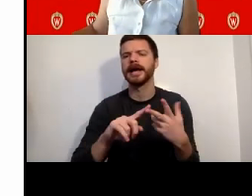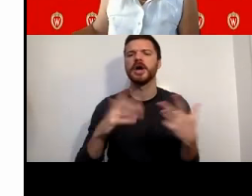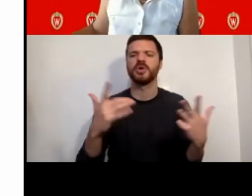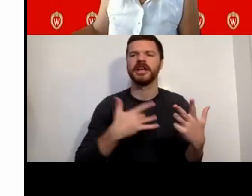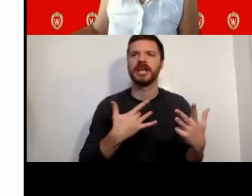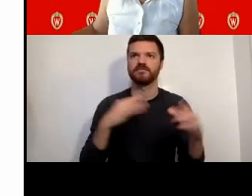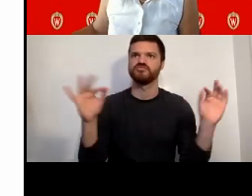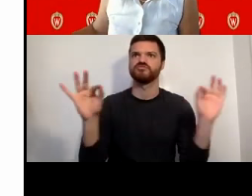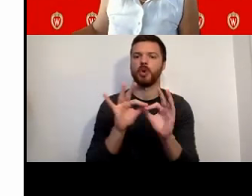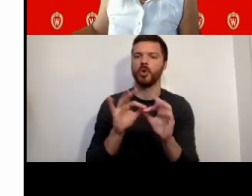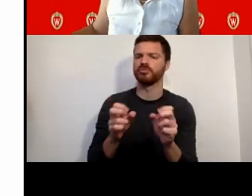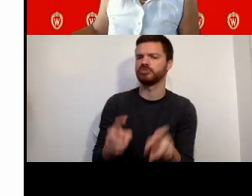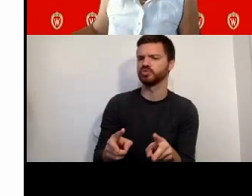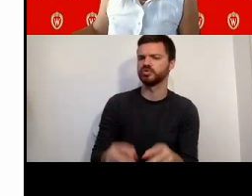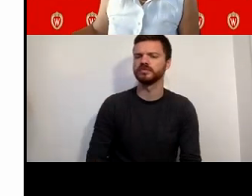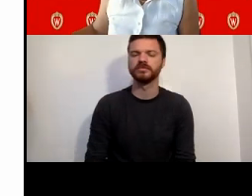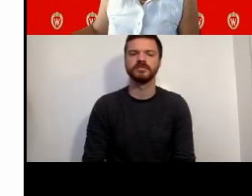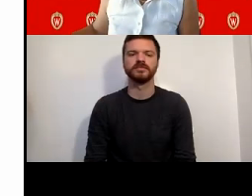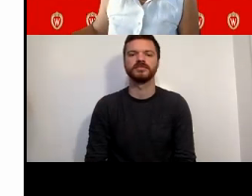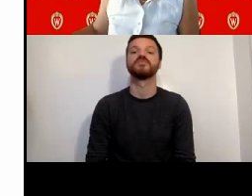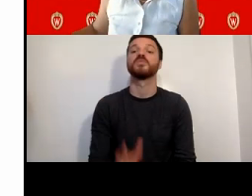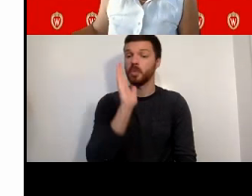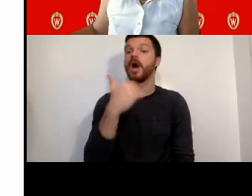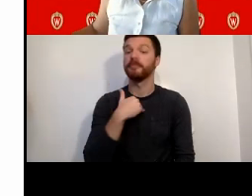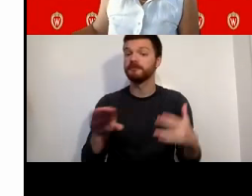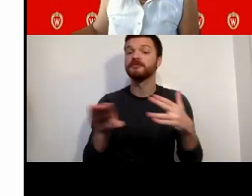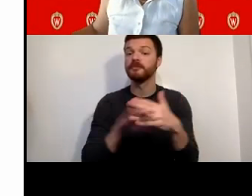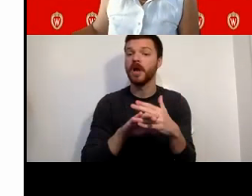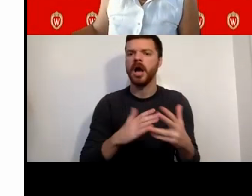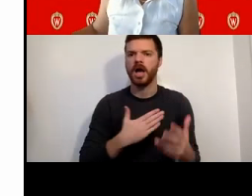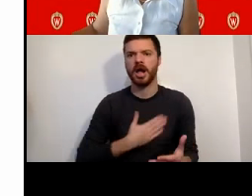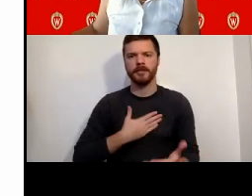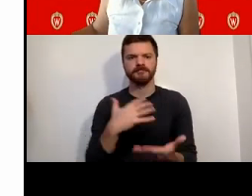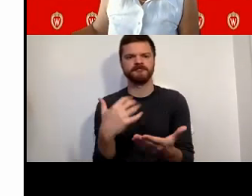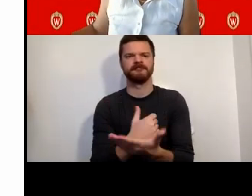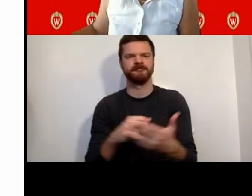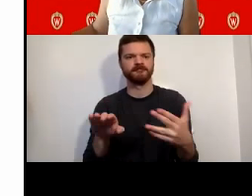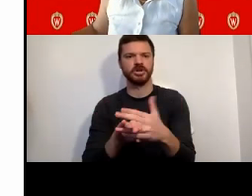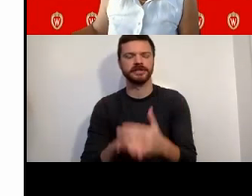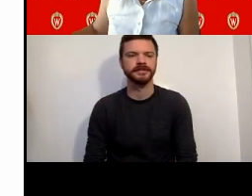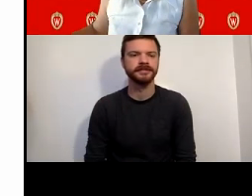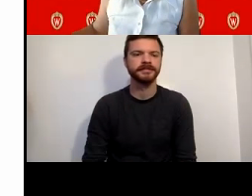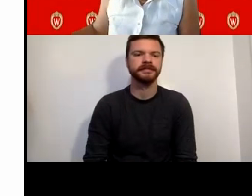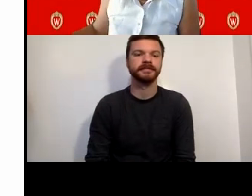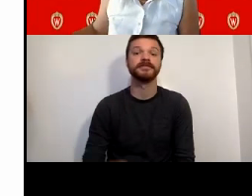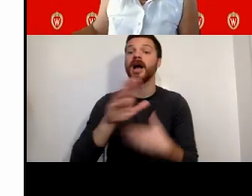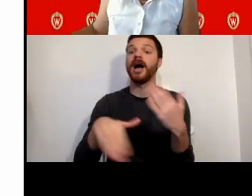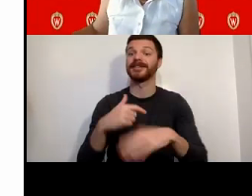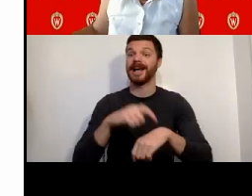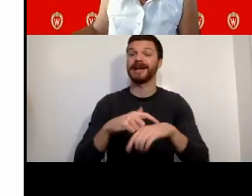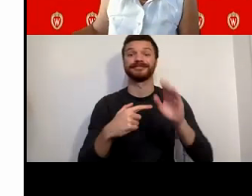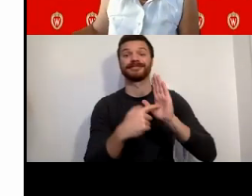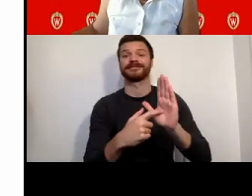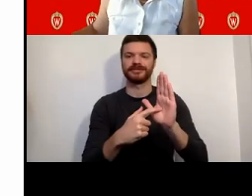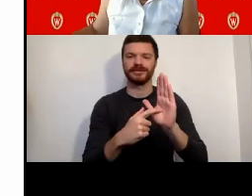goes on. We will have breaks today, so please take advantage of those. All times are going to be indicated in US